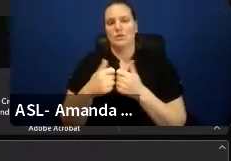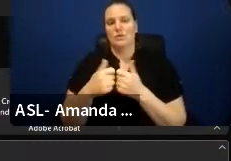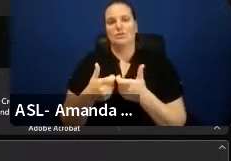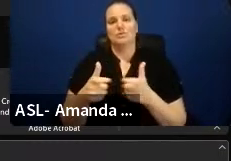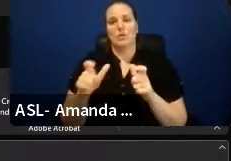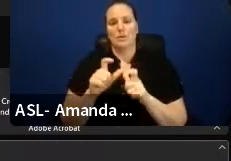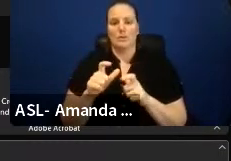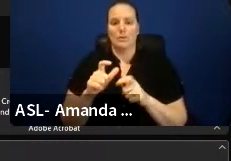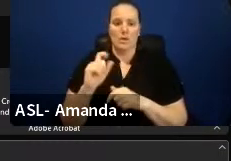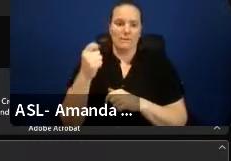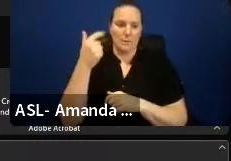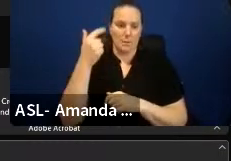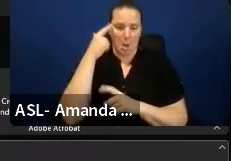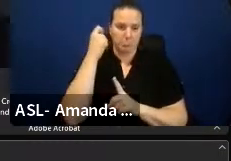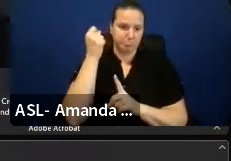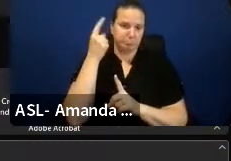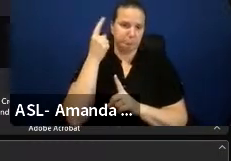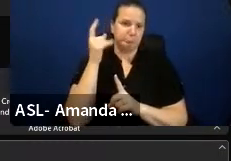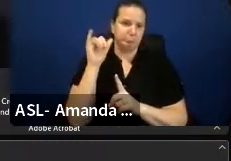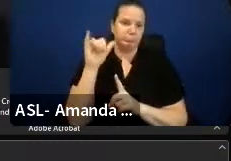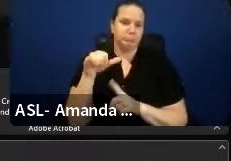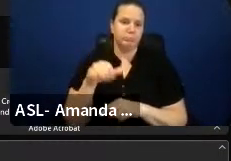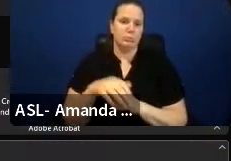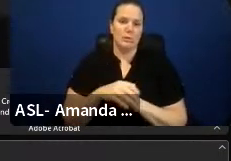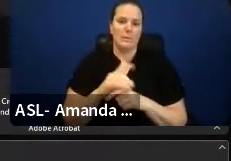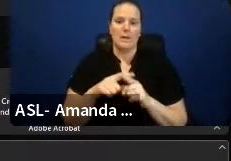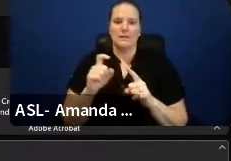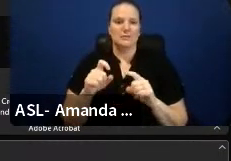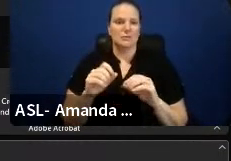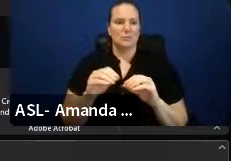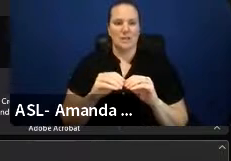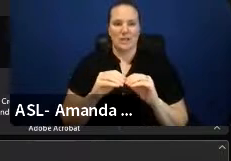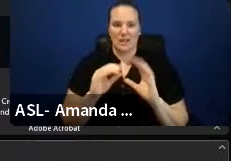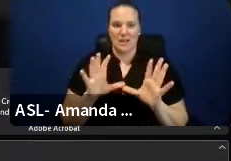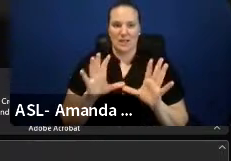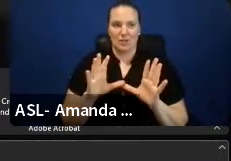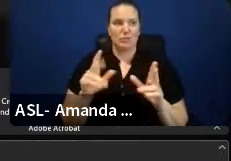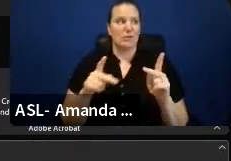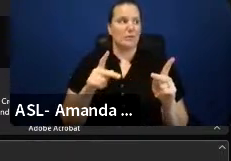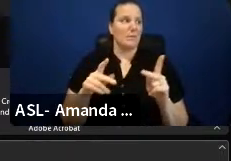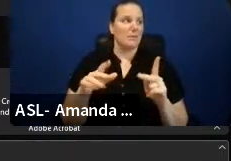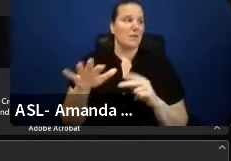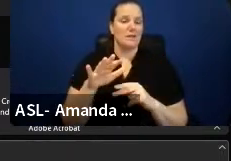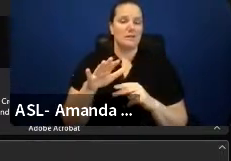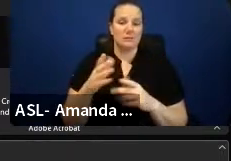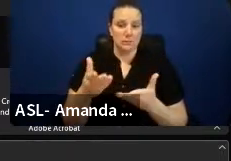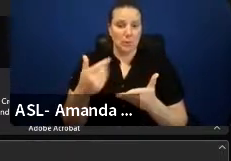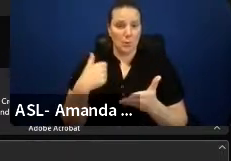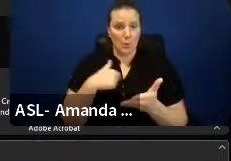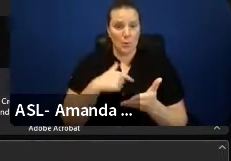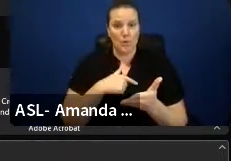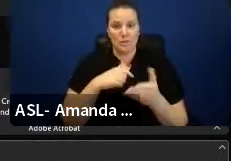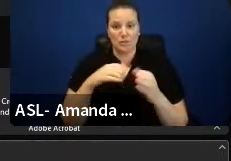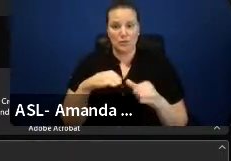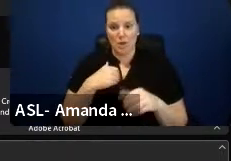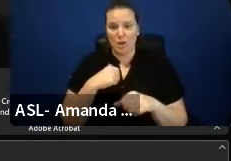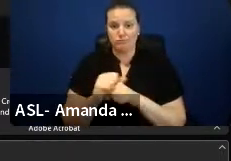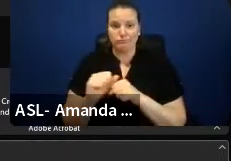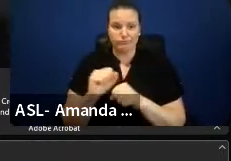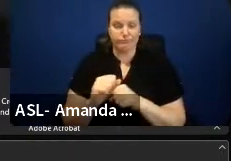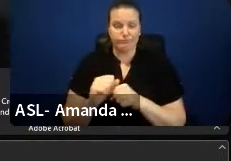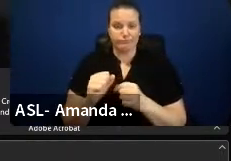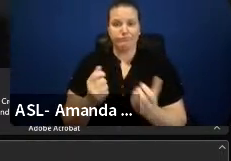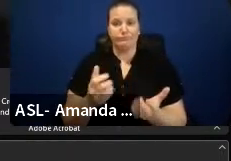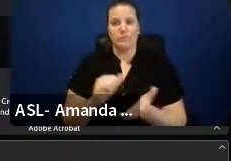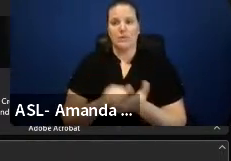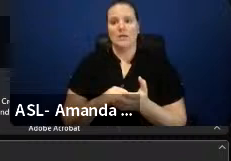private matter. I get that. It needs to be clear to the public, hey, we have done our due diligence. It's